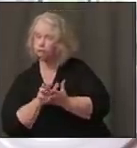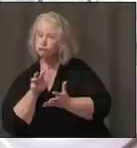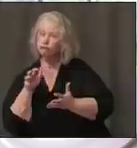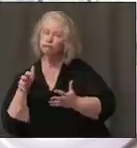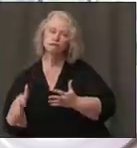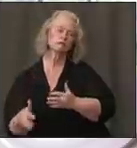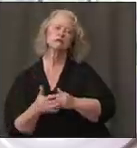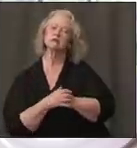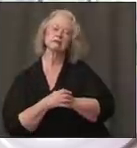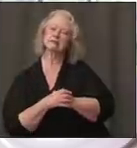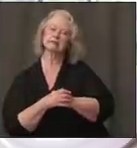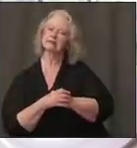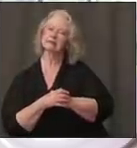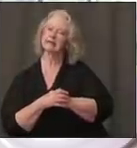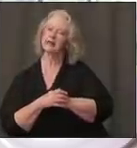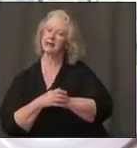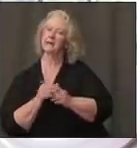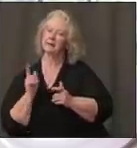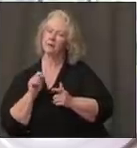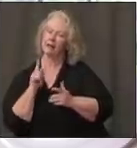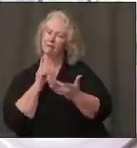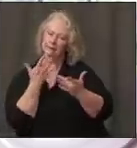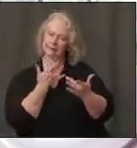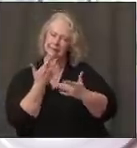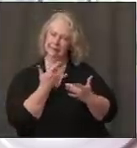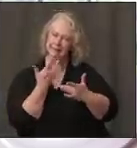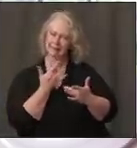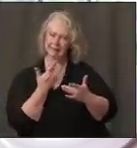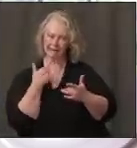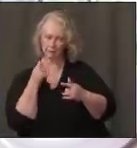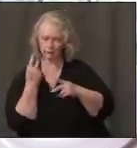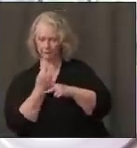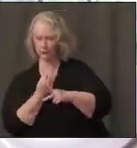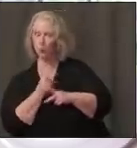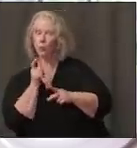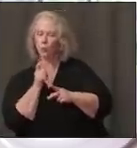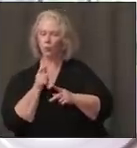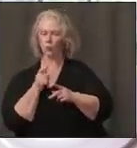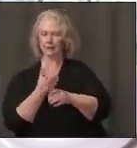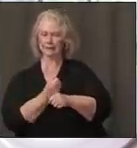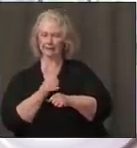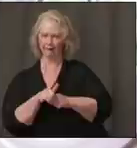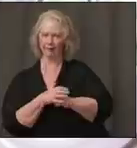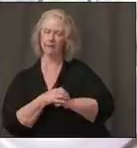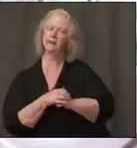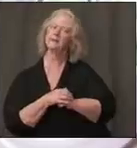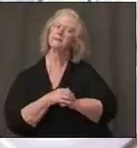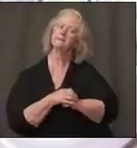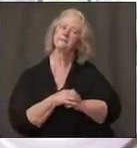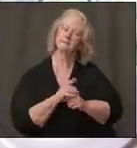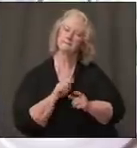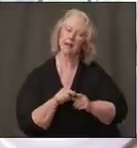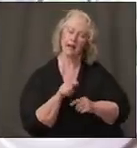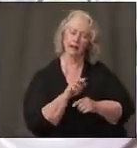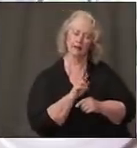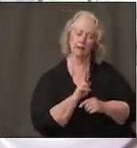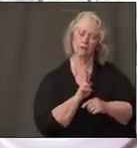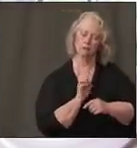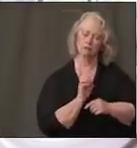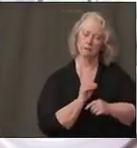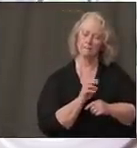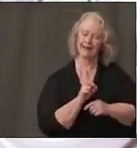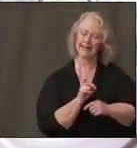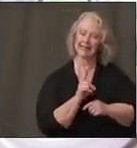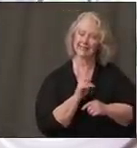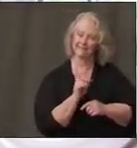have millions of doses. So we'll have to figure out how we allocate that supply. But if you can couple remdesivir with one or